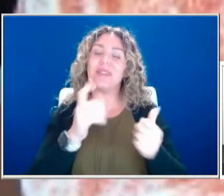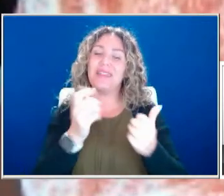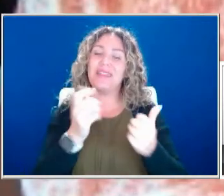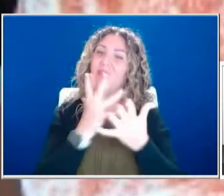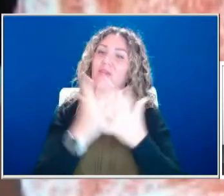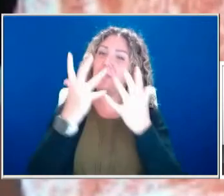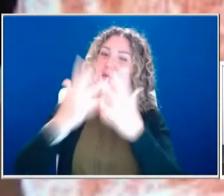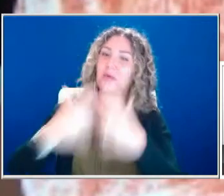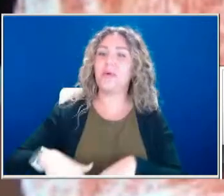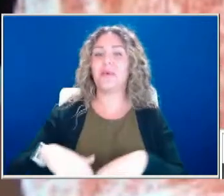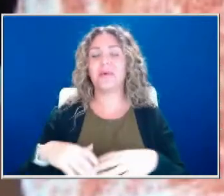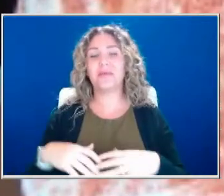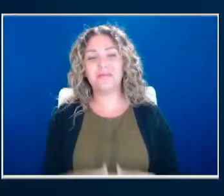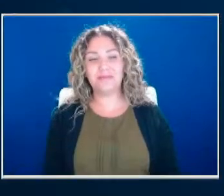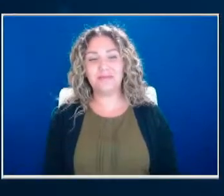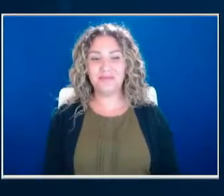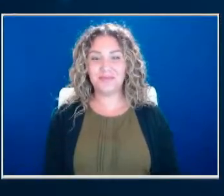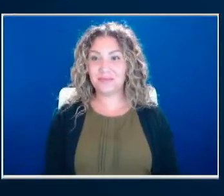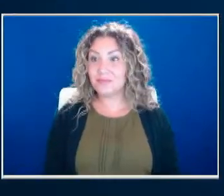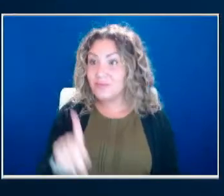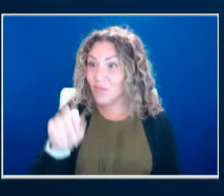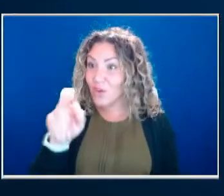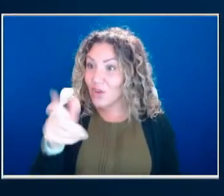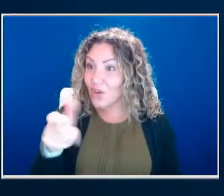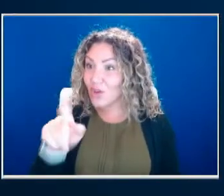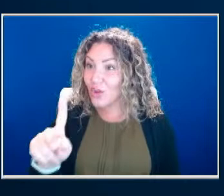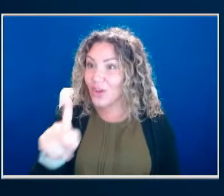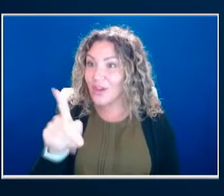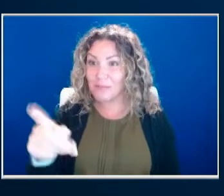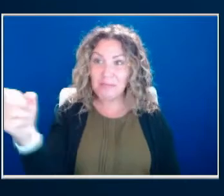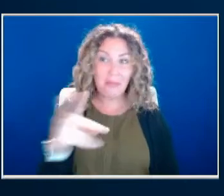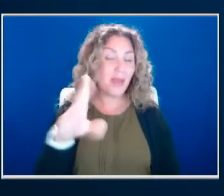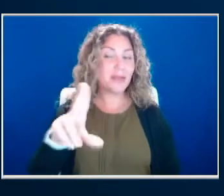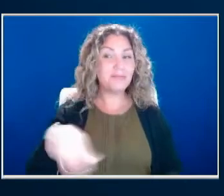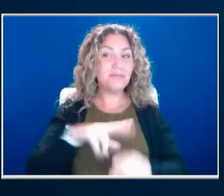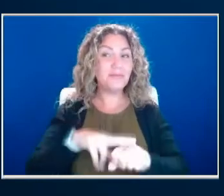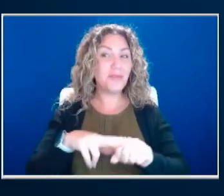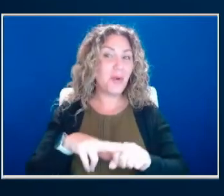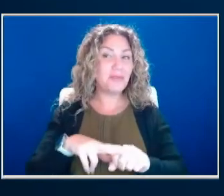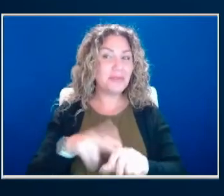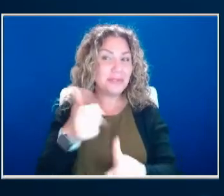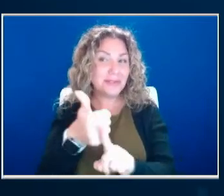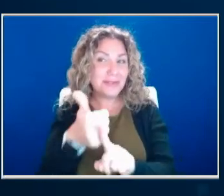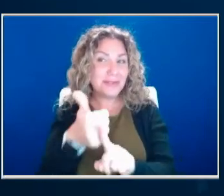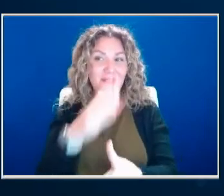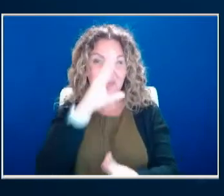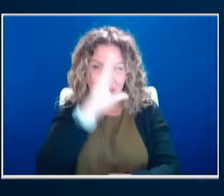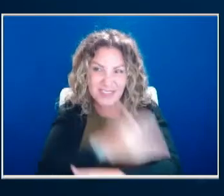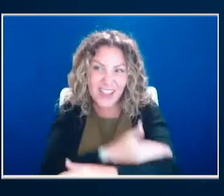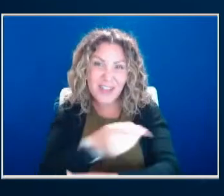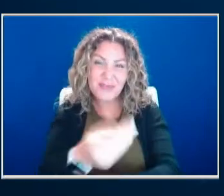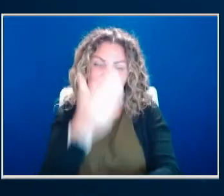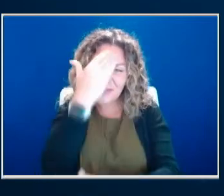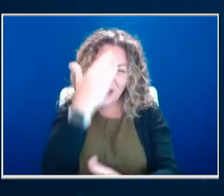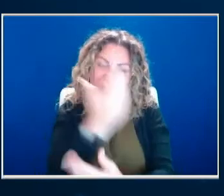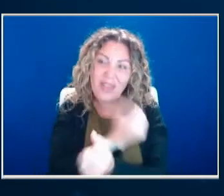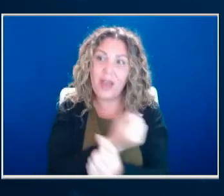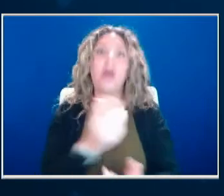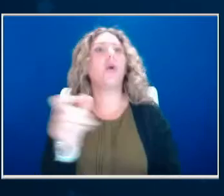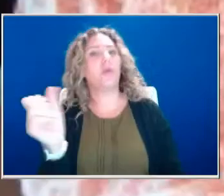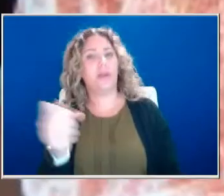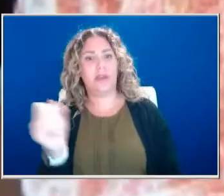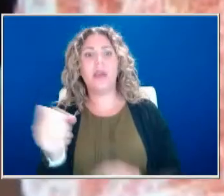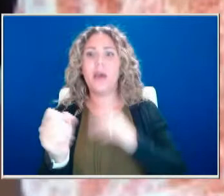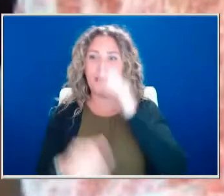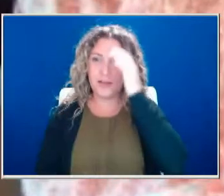okay. Kirk, is AJ getting back to himself, the son that you know and love? Yeah, I would say that he definitely is. It